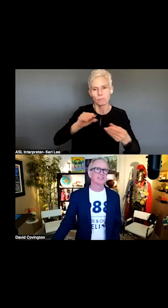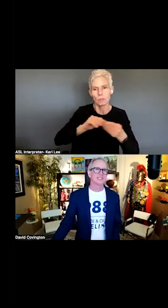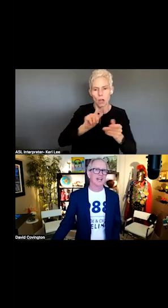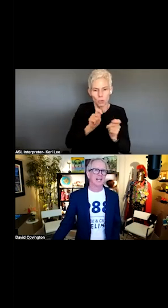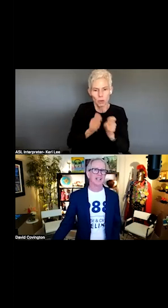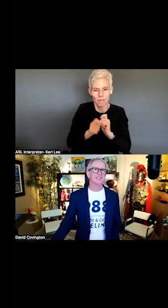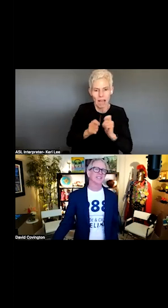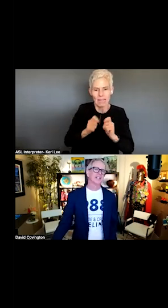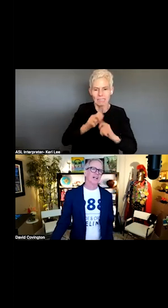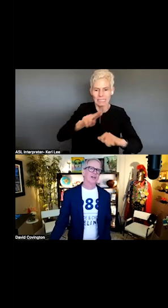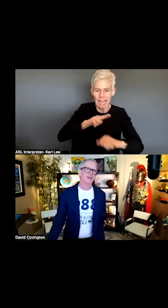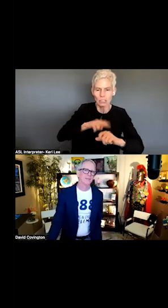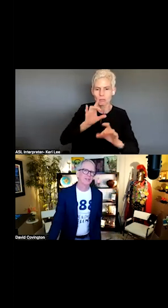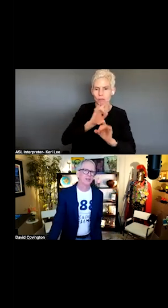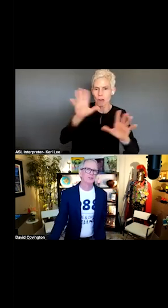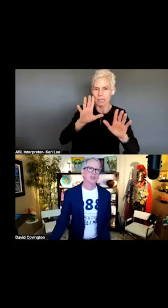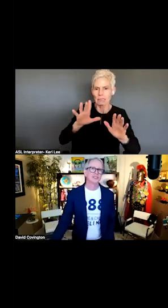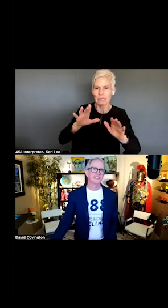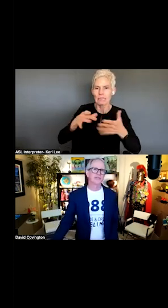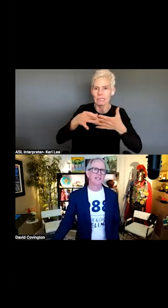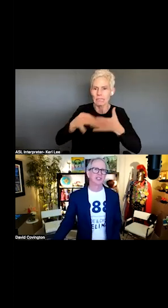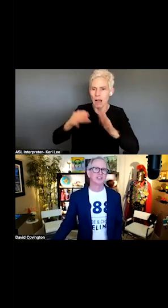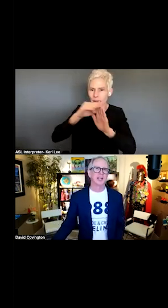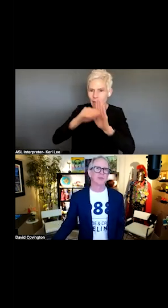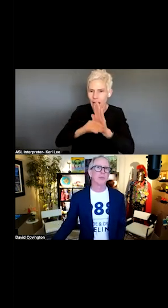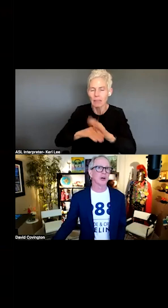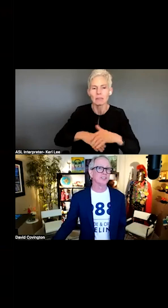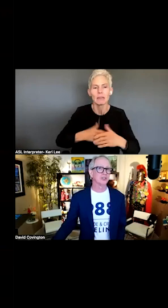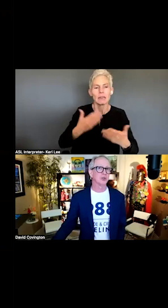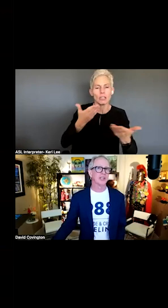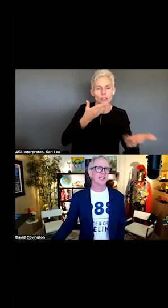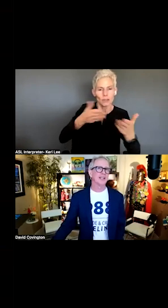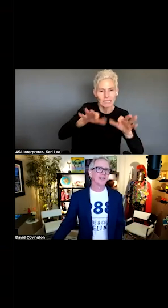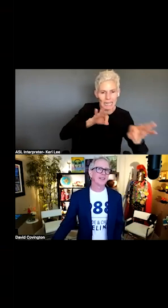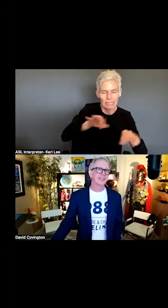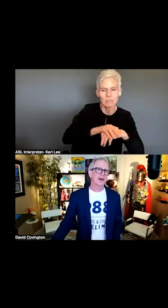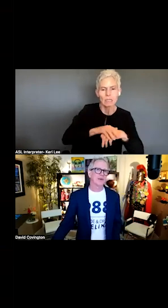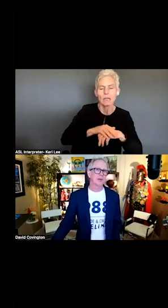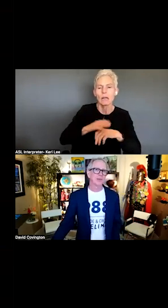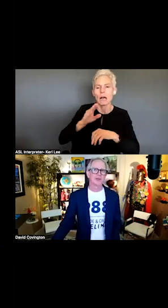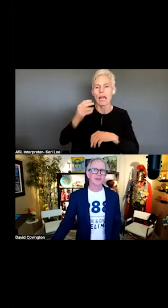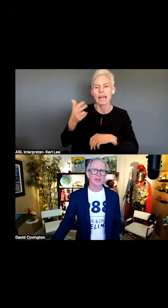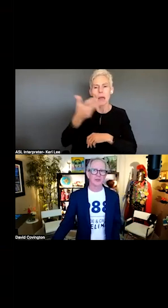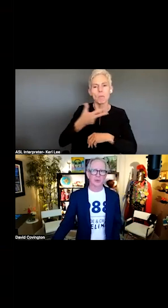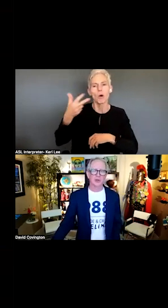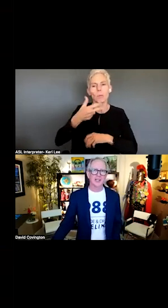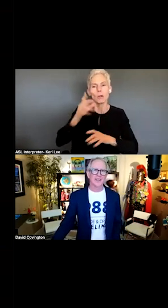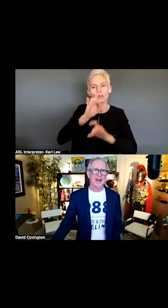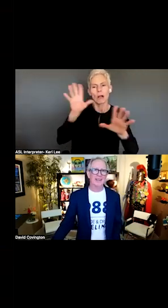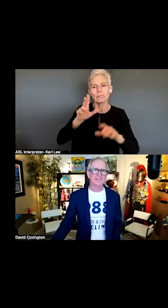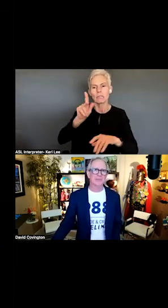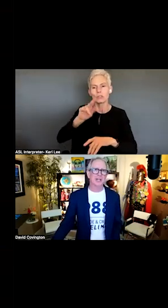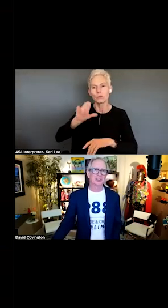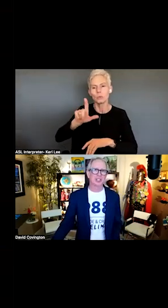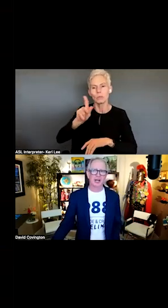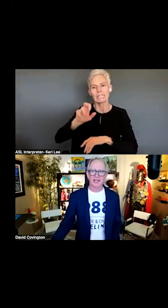National Crisis Guidelines. There have been new service definitions and a mobile crisis toolkit that's out for public review. So we'll get